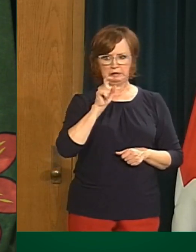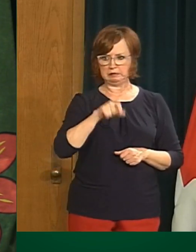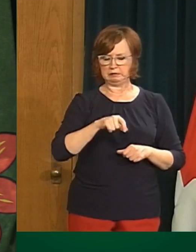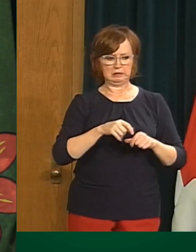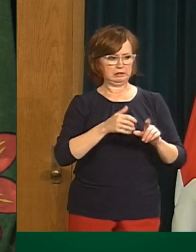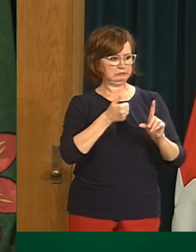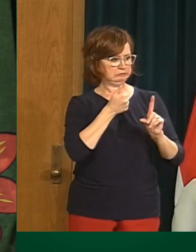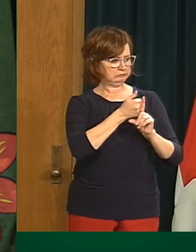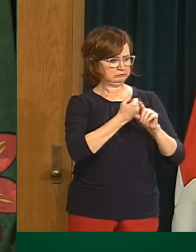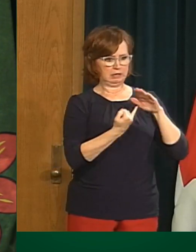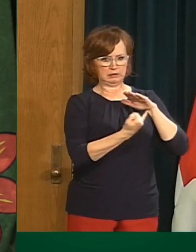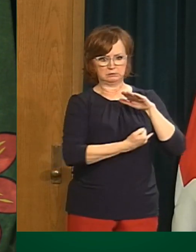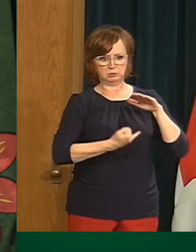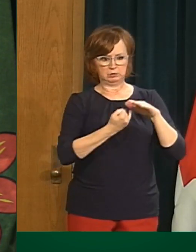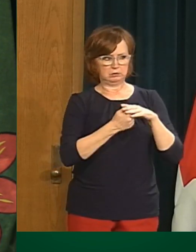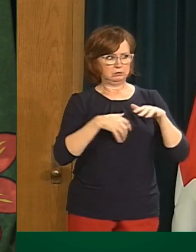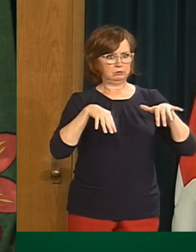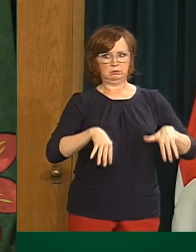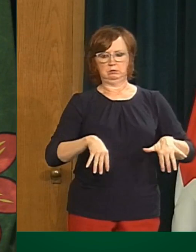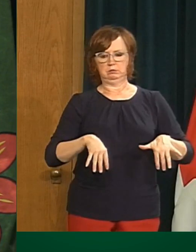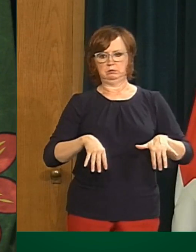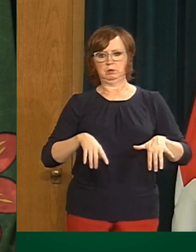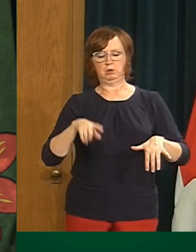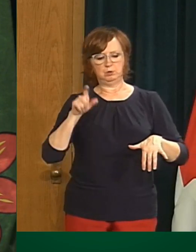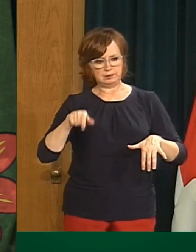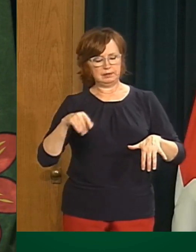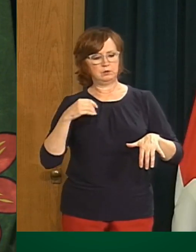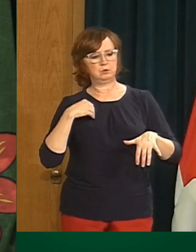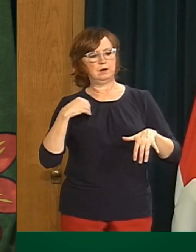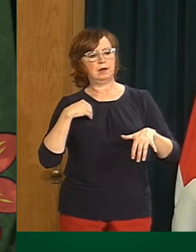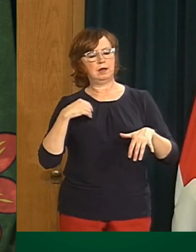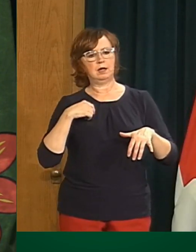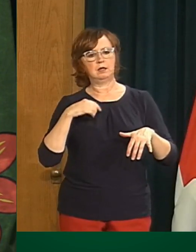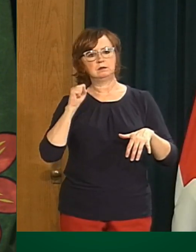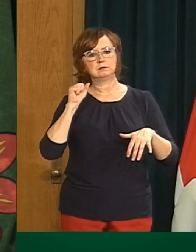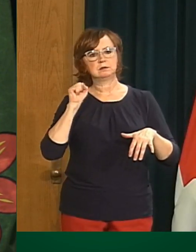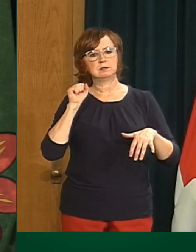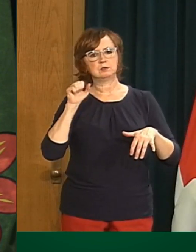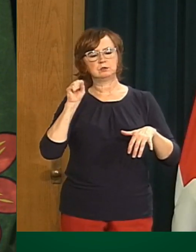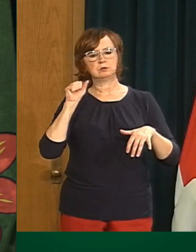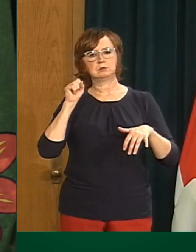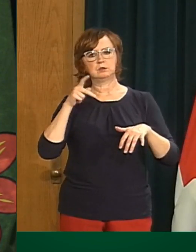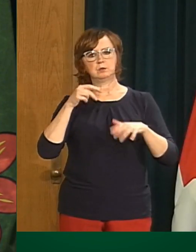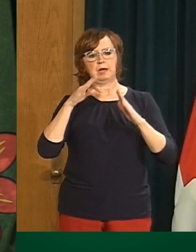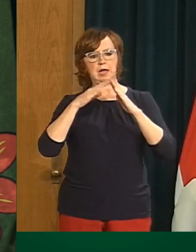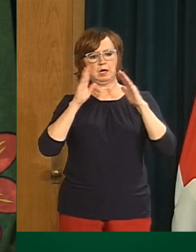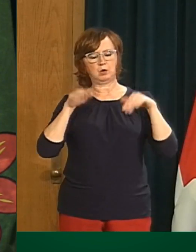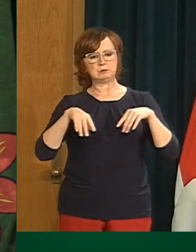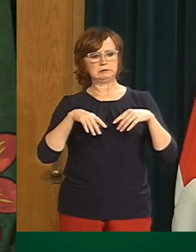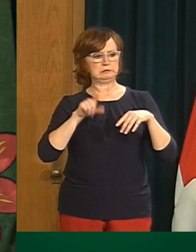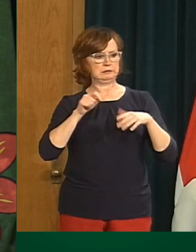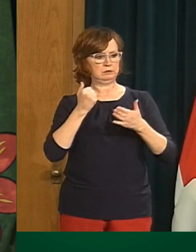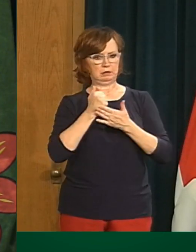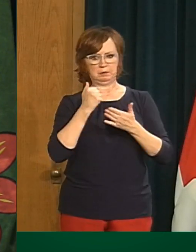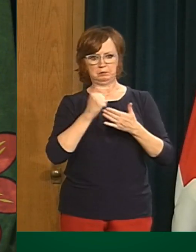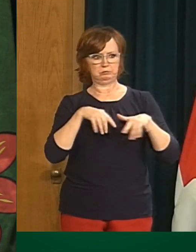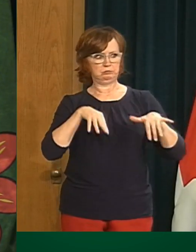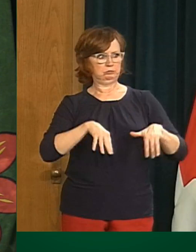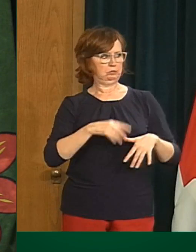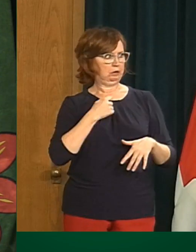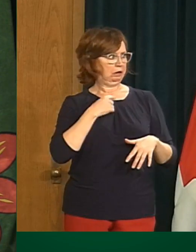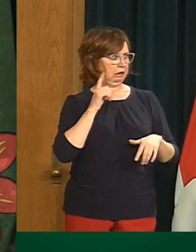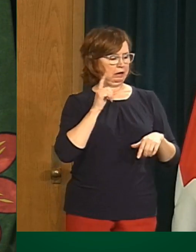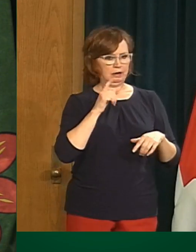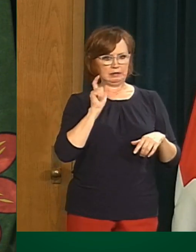we have in the community, and there's individuals in those units. We have further had discussions with the mayor about opening up and providing